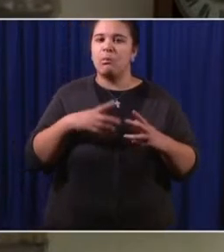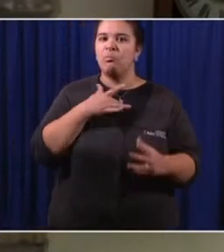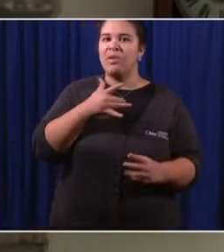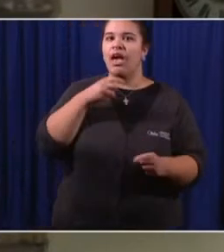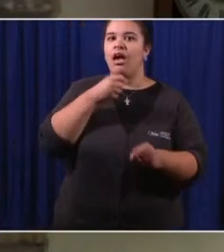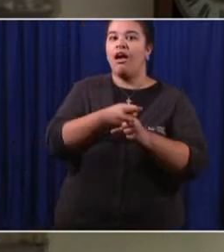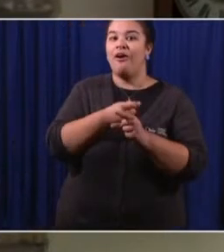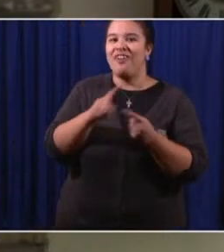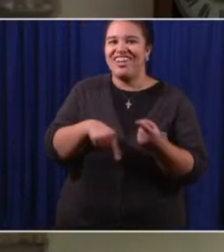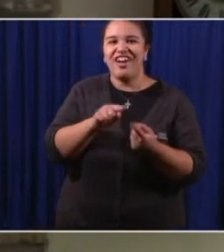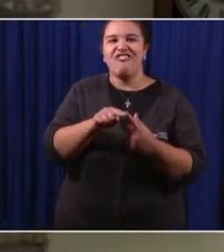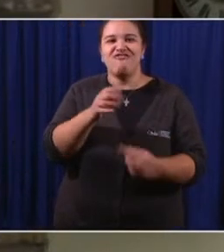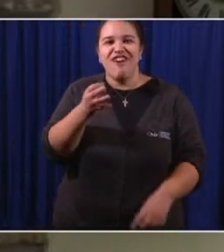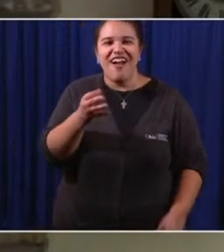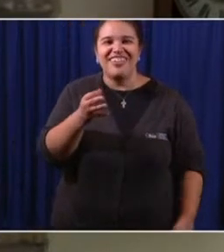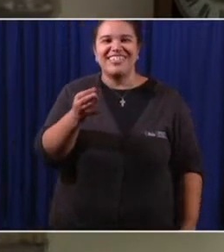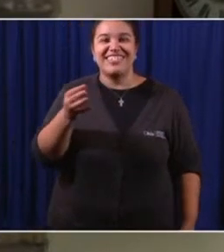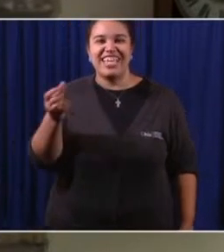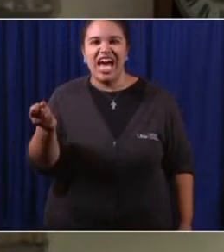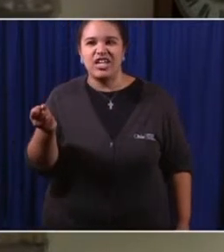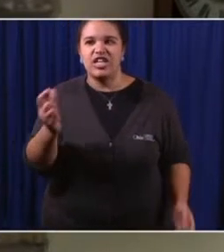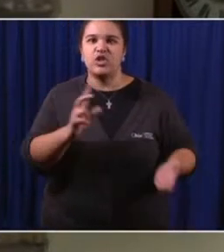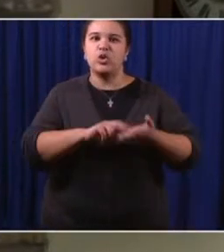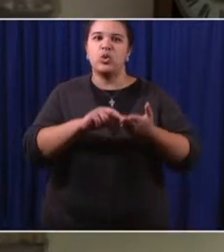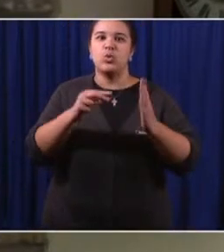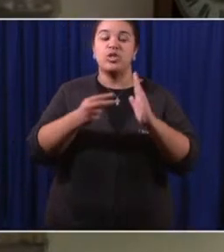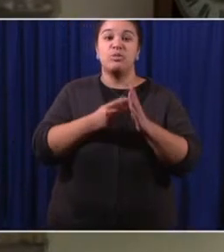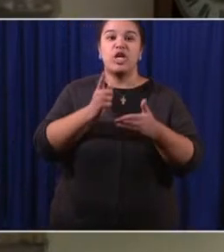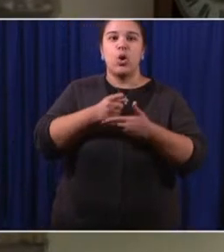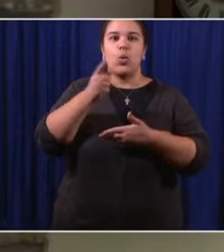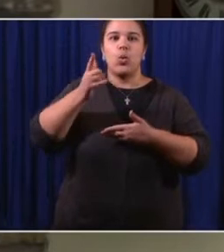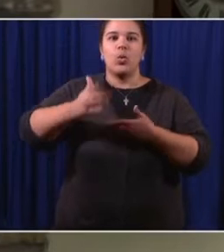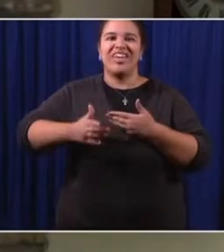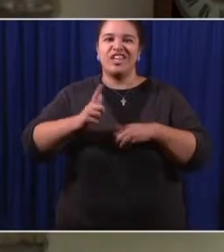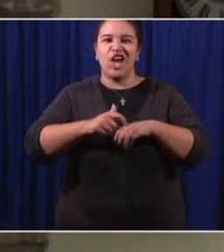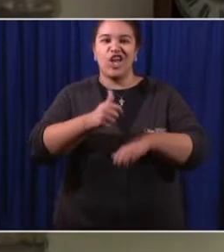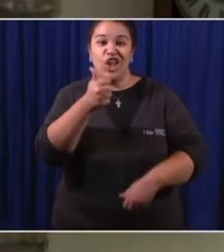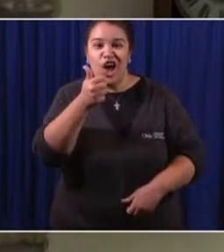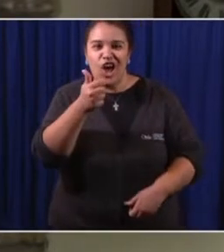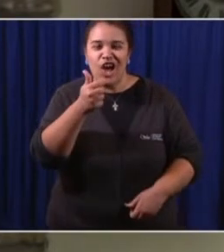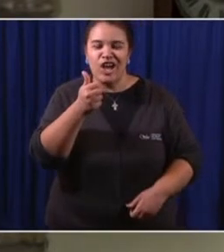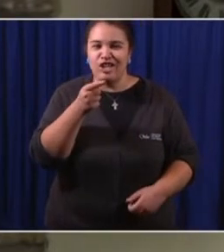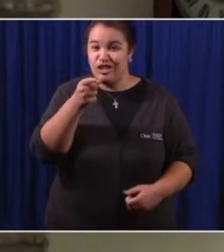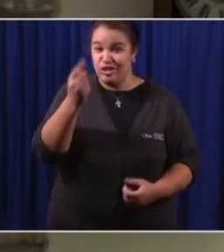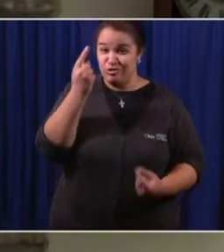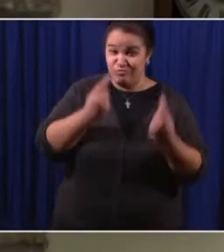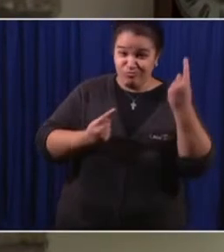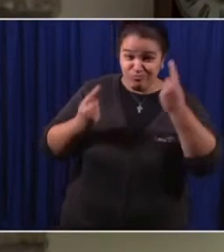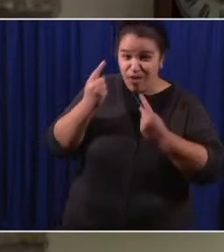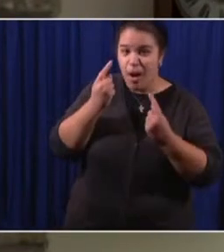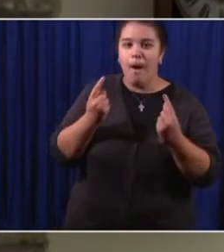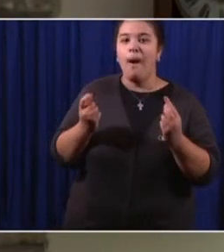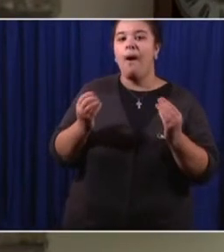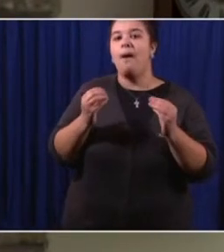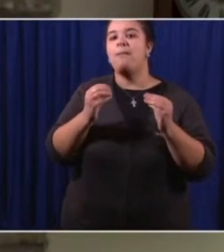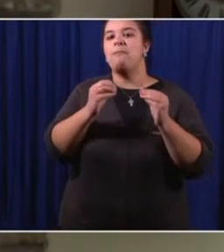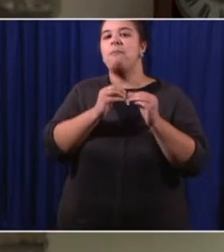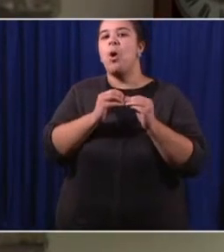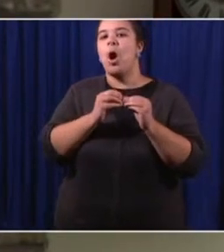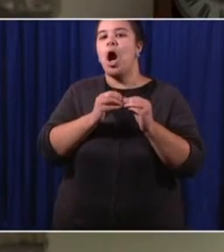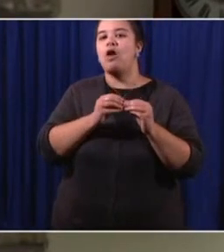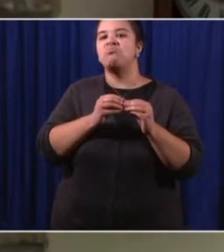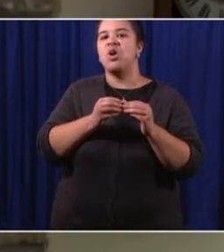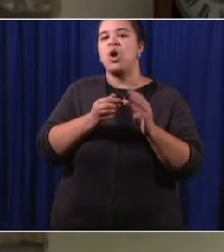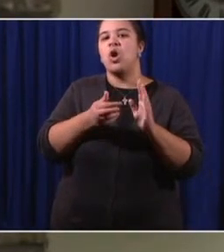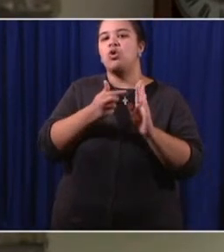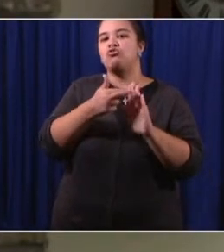have you given any thought to implementing any sort of COVID restrictions limited to holiday weekends, and why or why